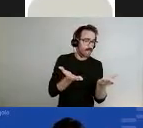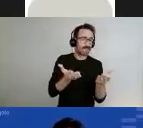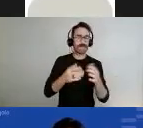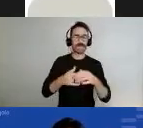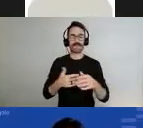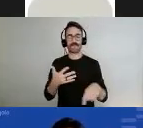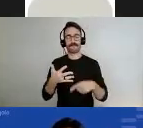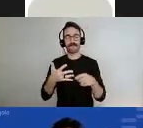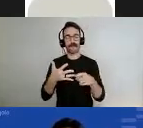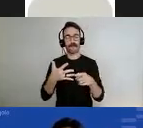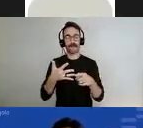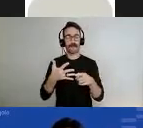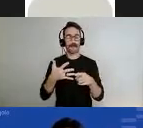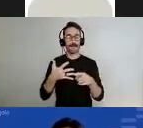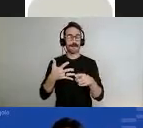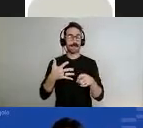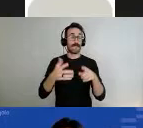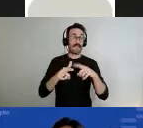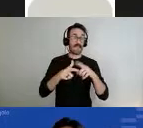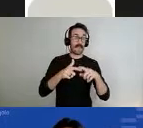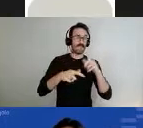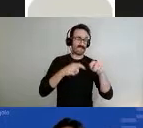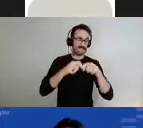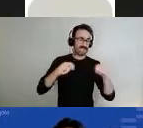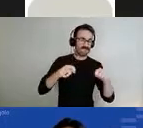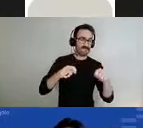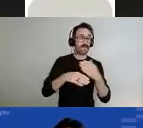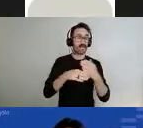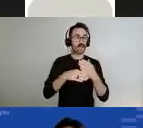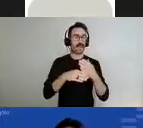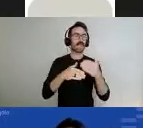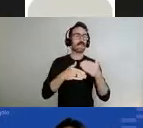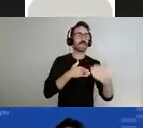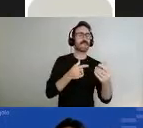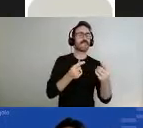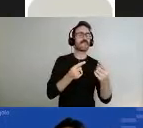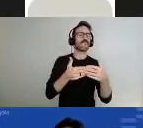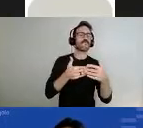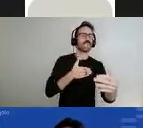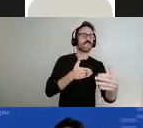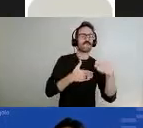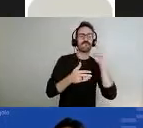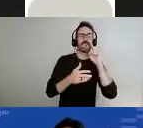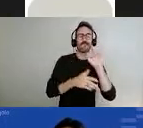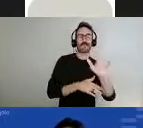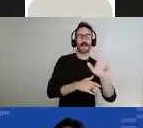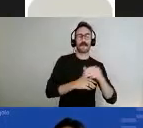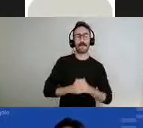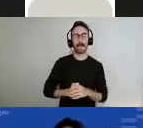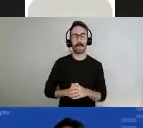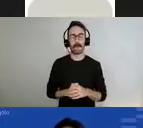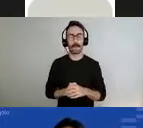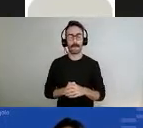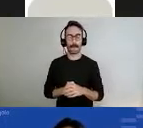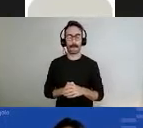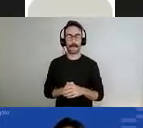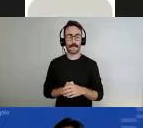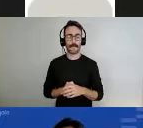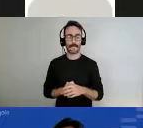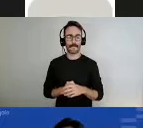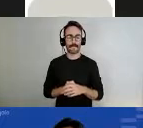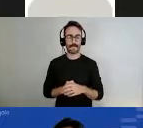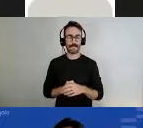research before wrapping up and sharing with you some of the next steps of the research project.